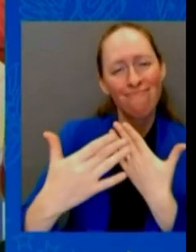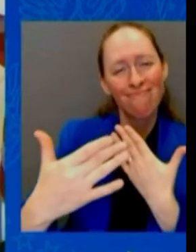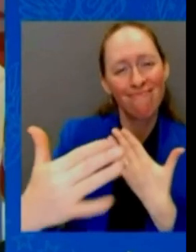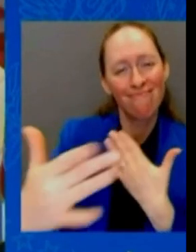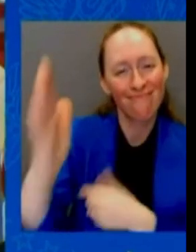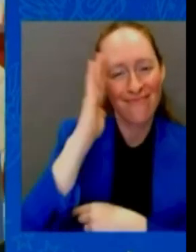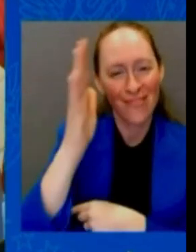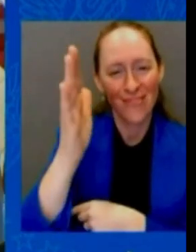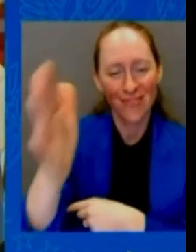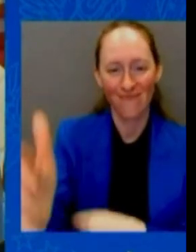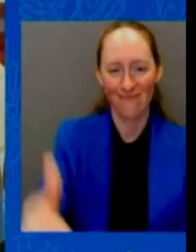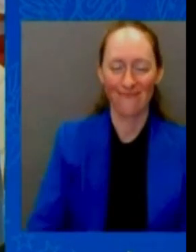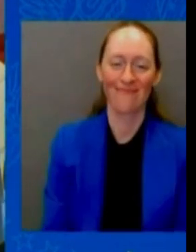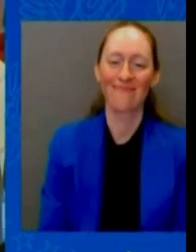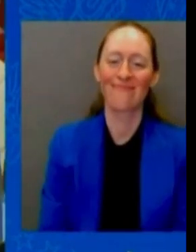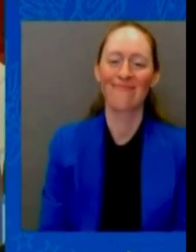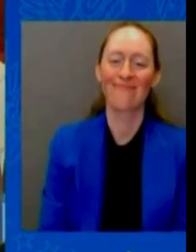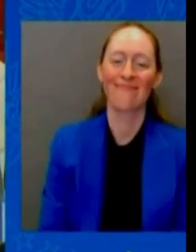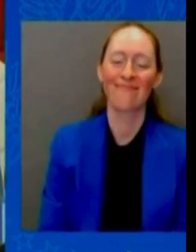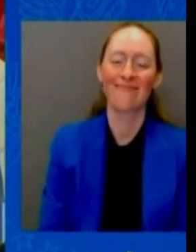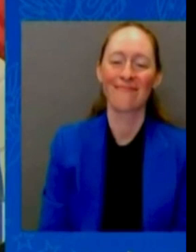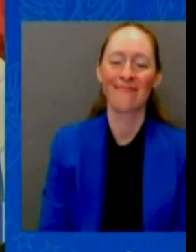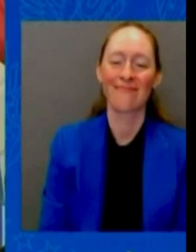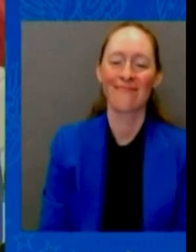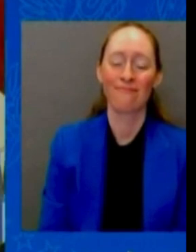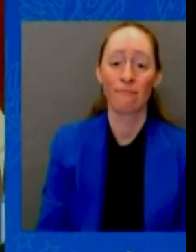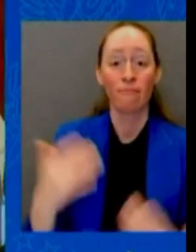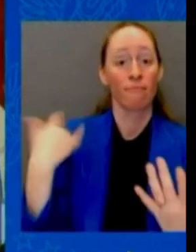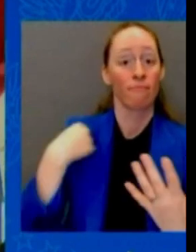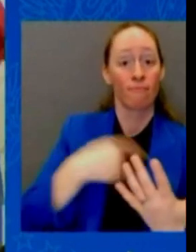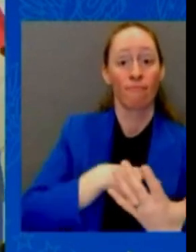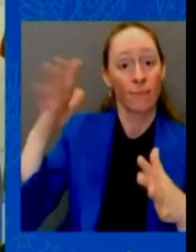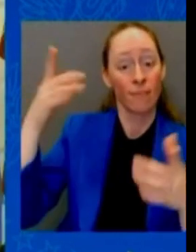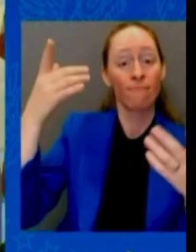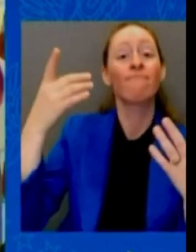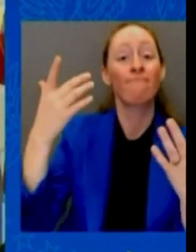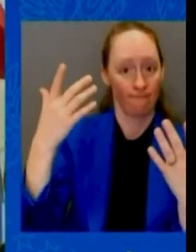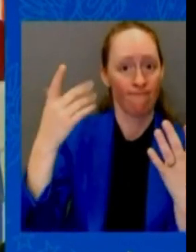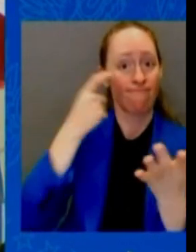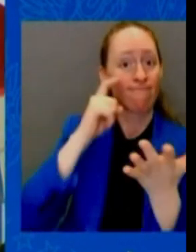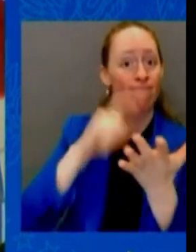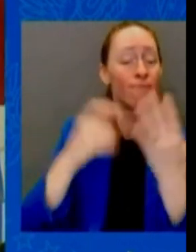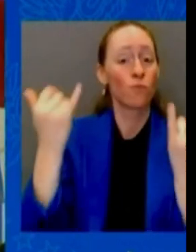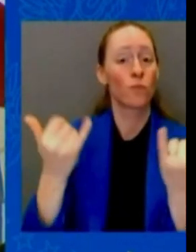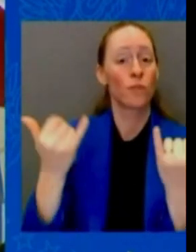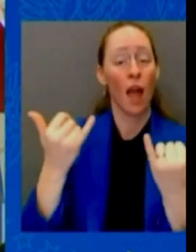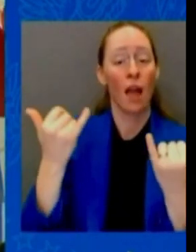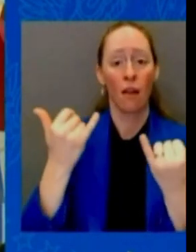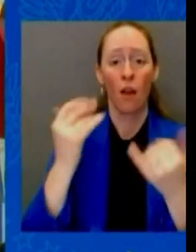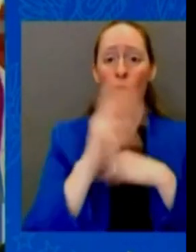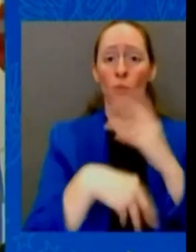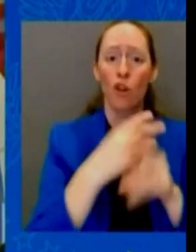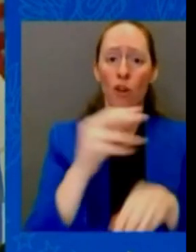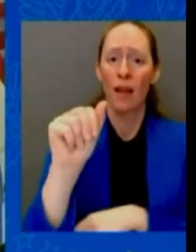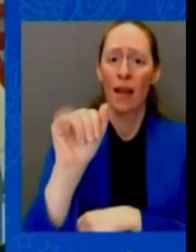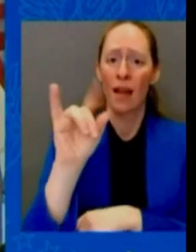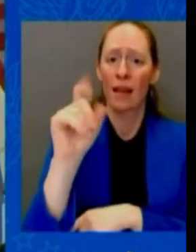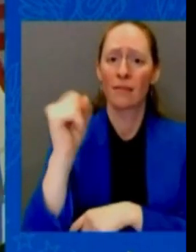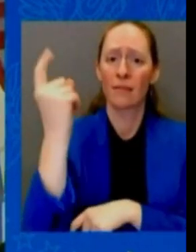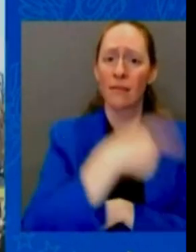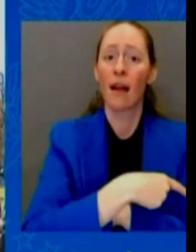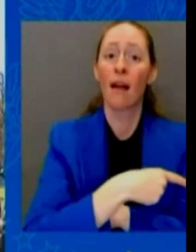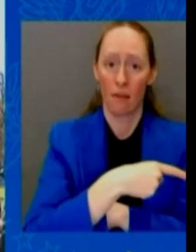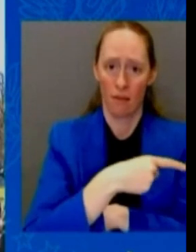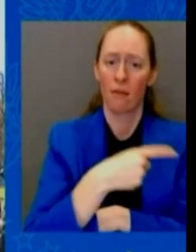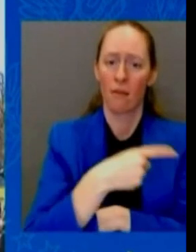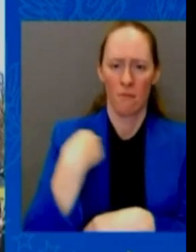AIDS epidemic by 2030. Nous prouvons aux gens du monde entier que les démocraties tiennent leurs promesses, de